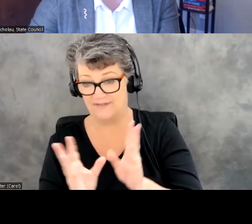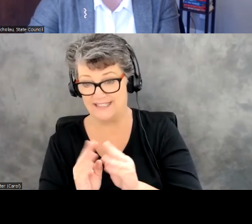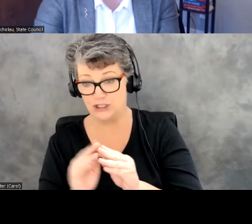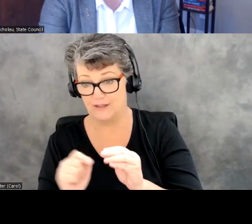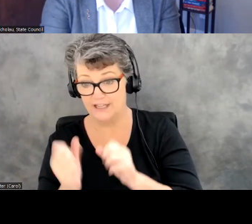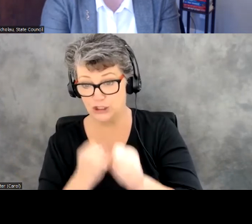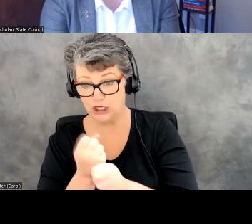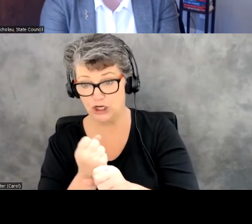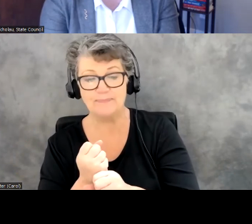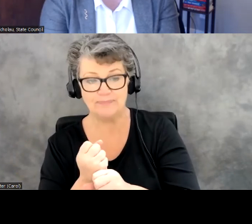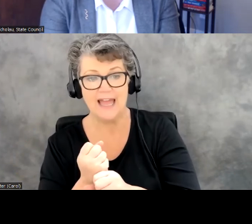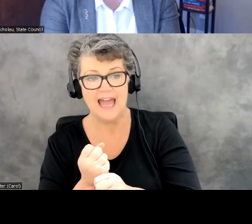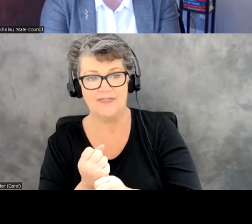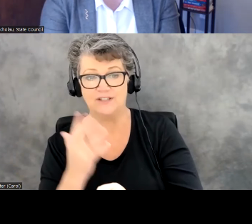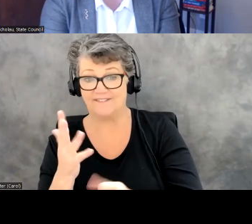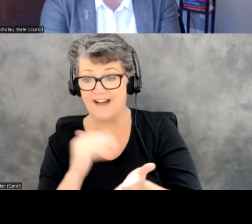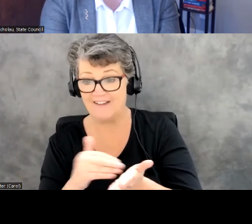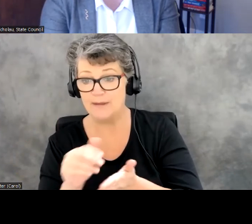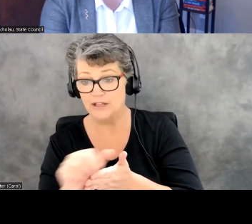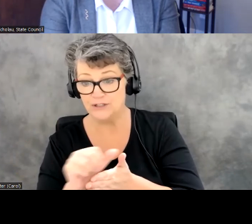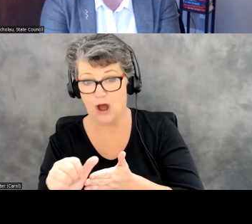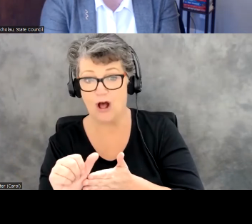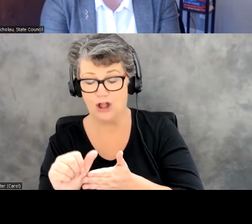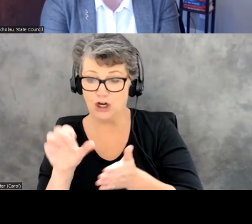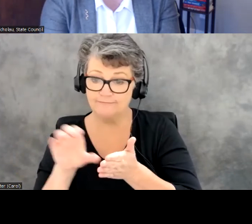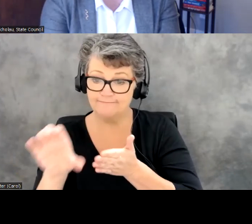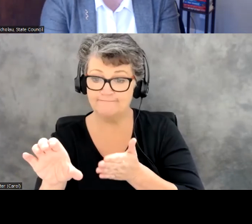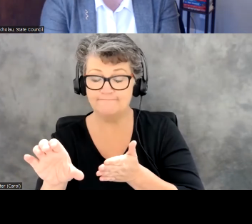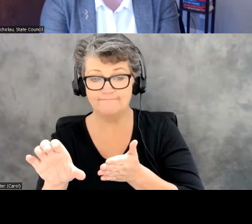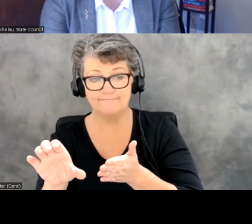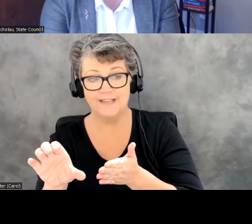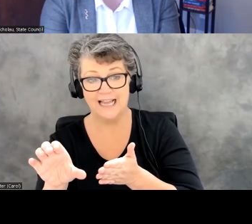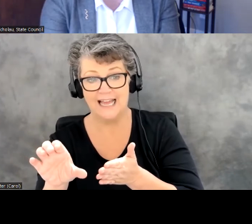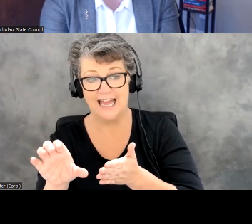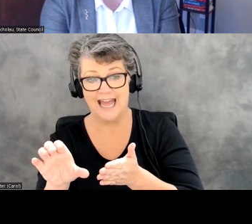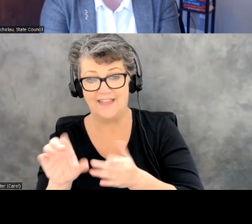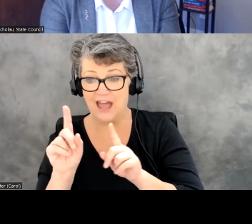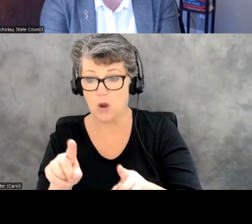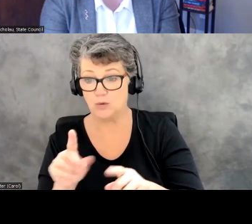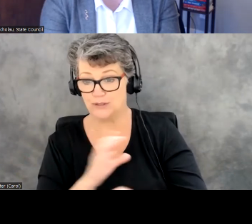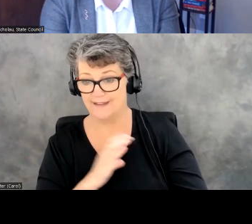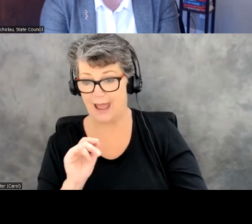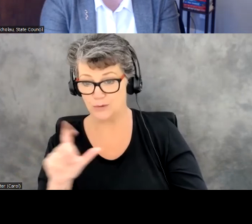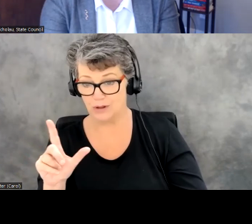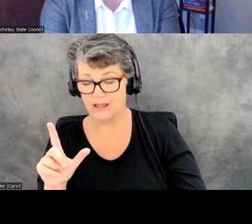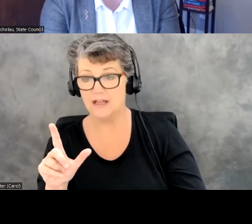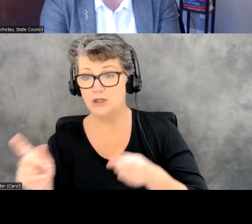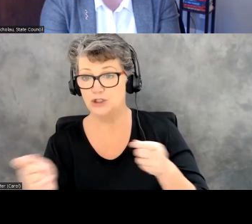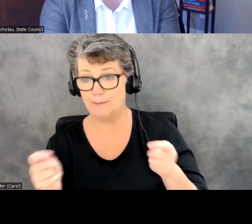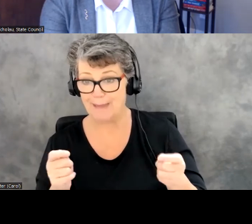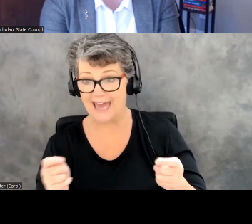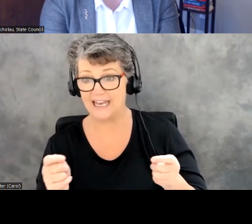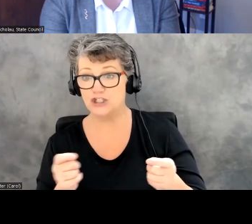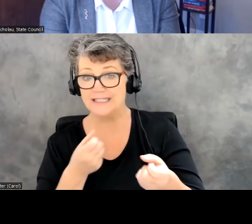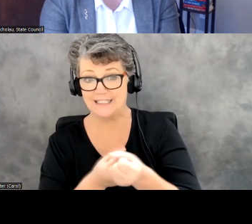year, there's a $5 million appropriation that comes to the council to manage the